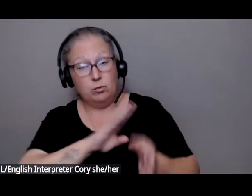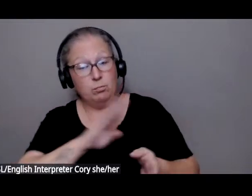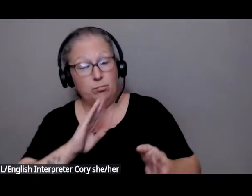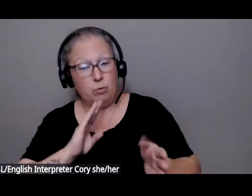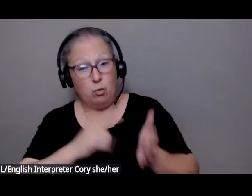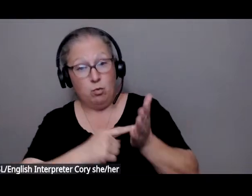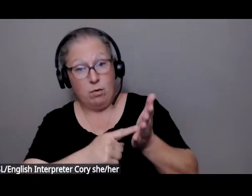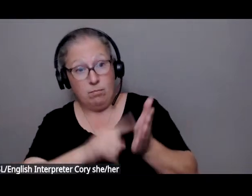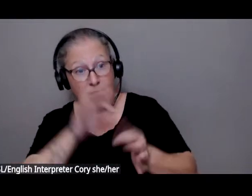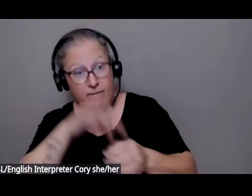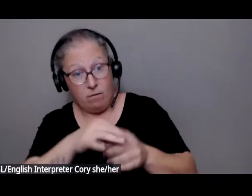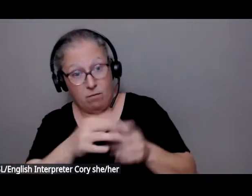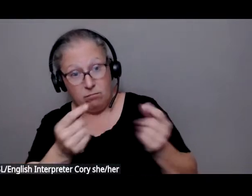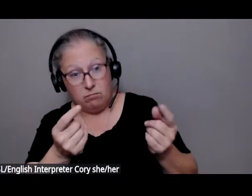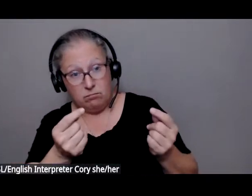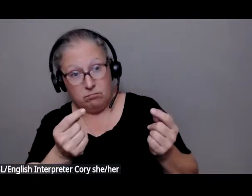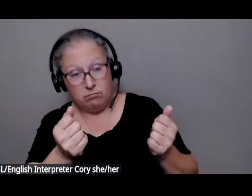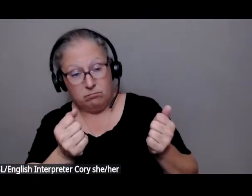vote?